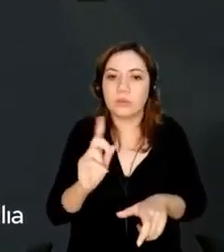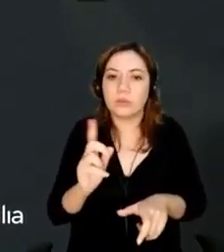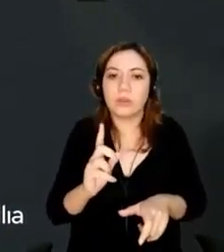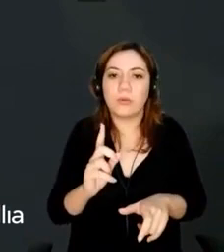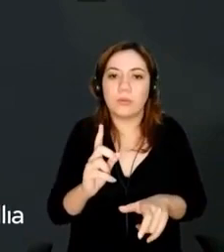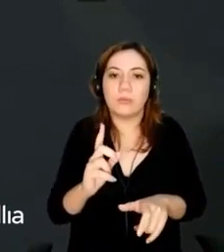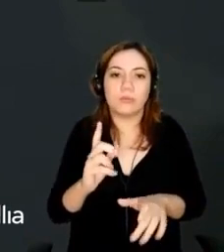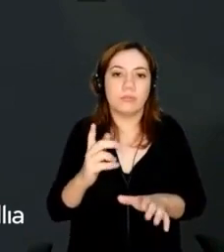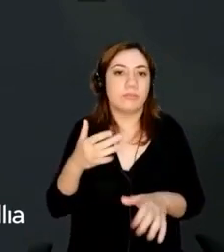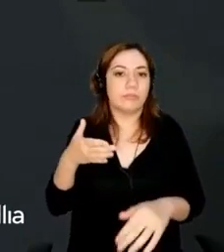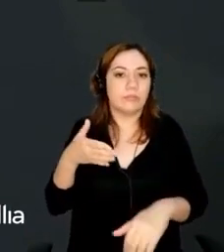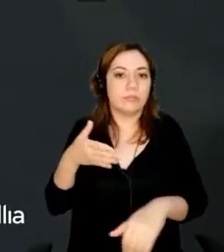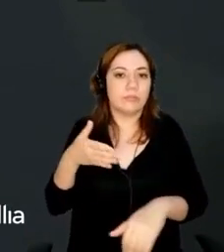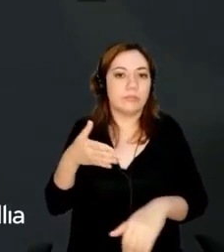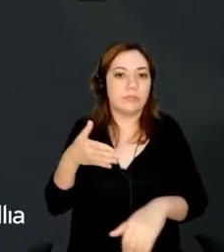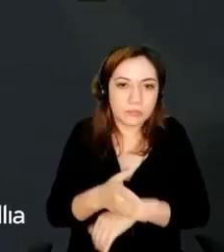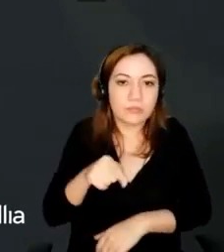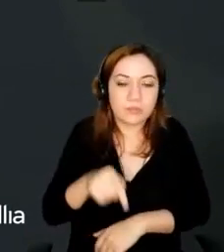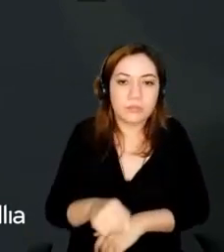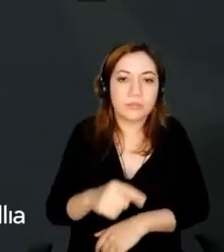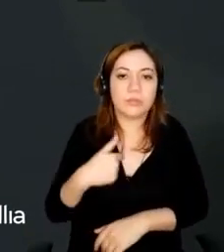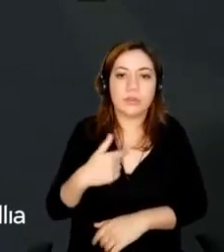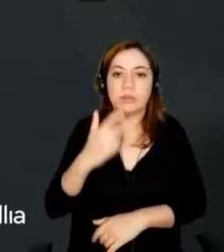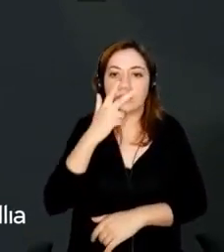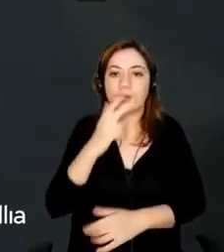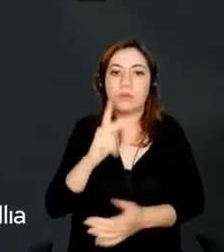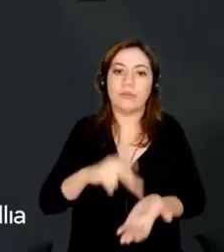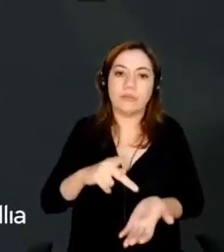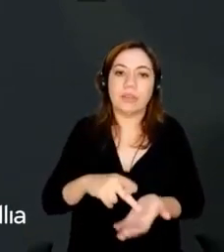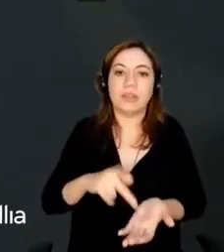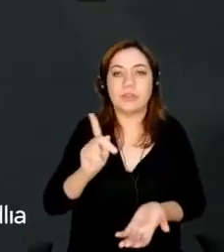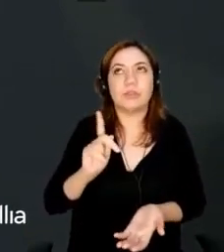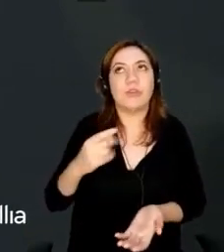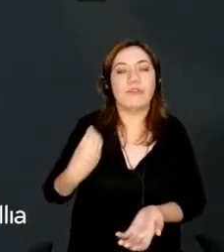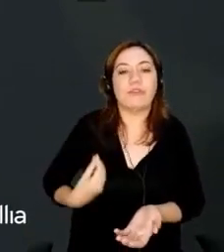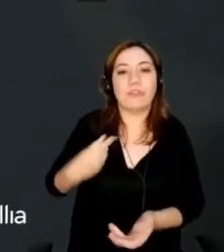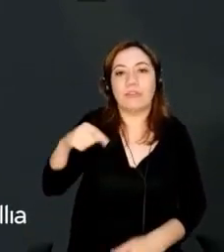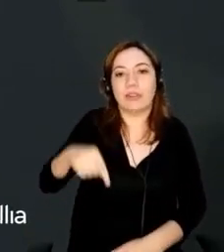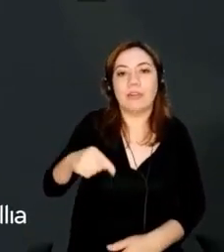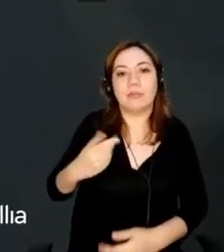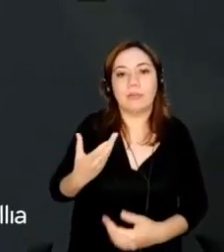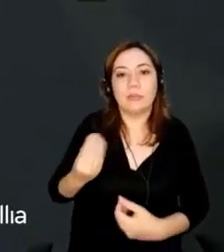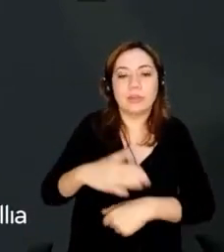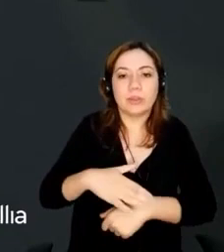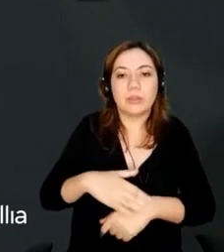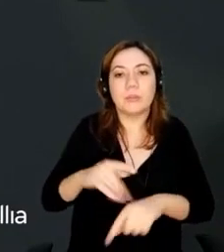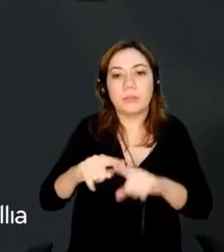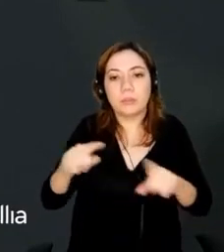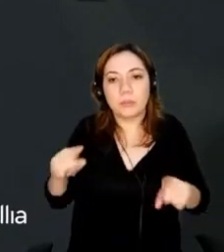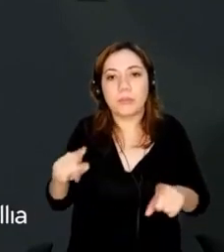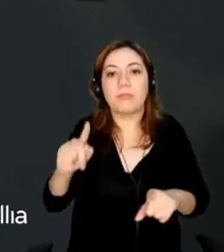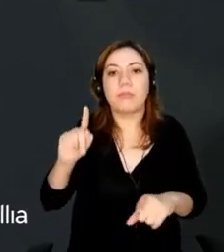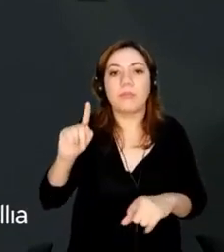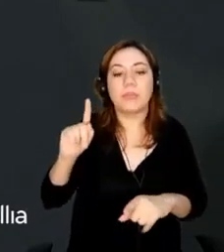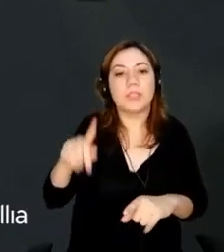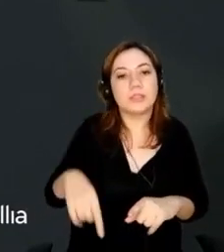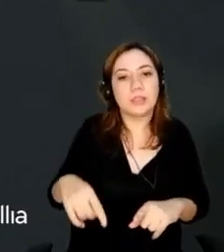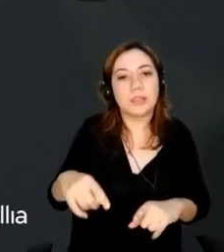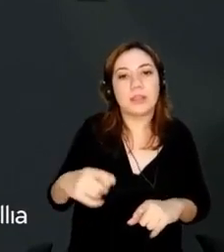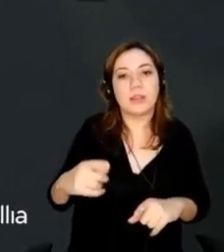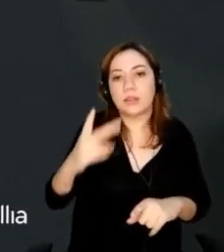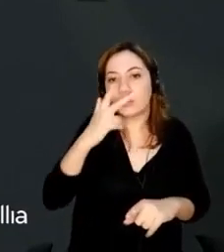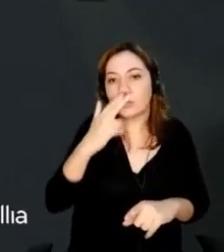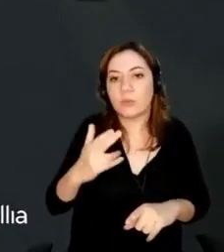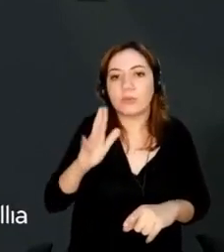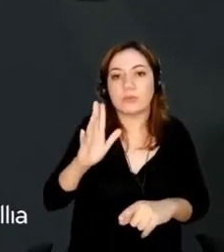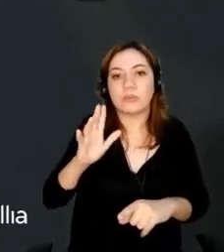elements of AI that have been around for a long time, but it's just had such a tremendous acceleration in the last 18